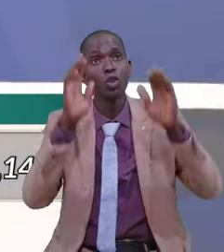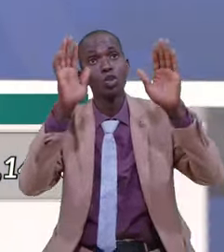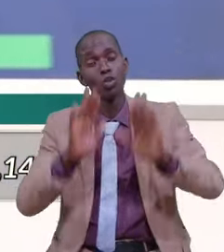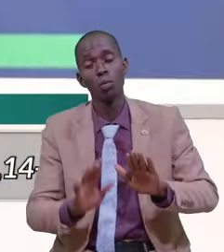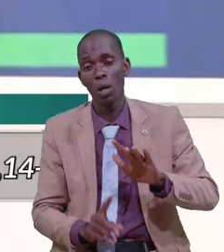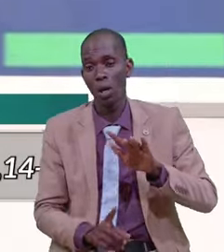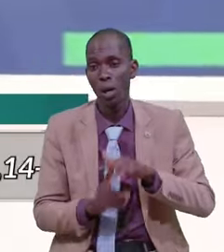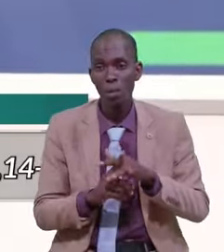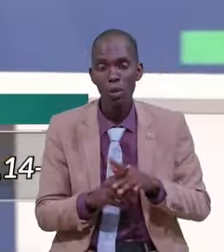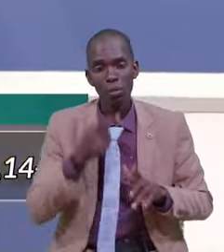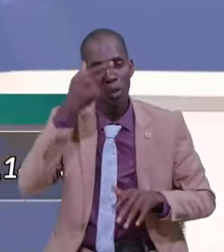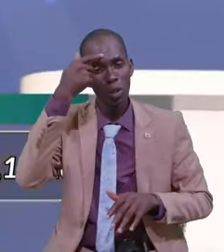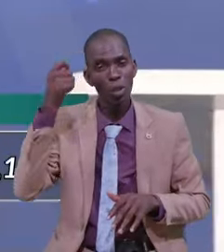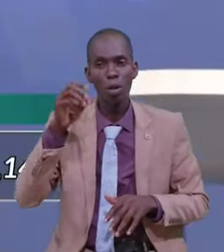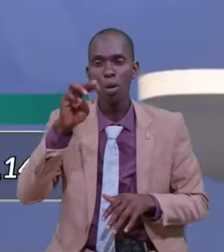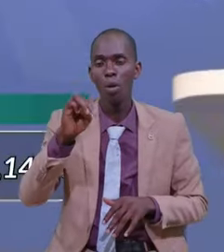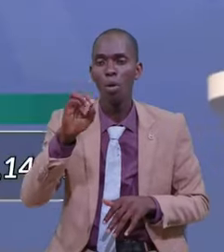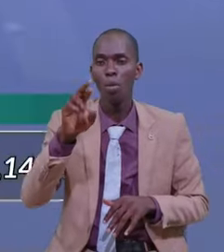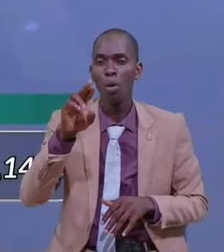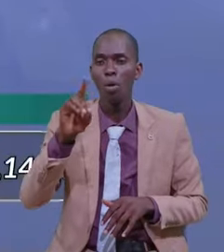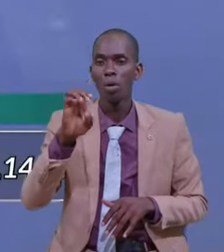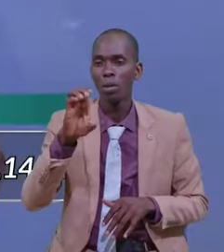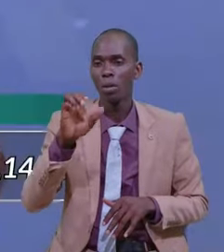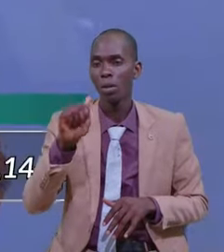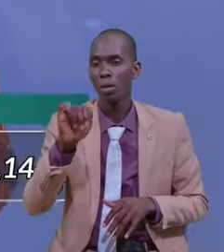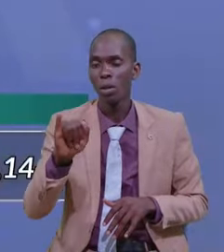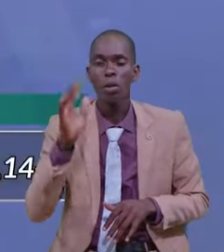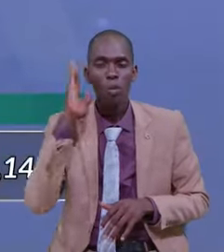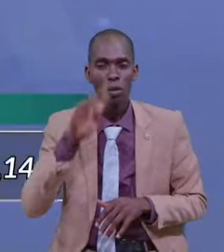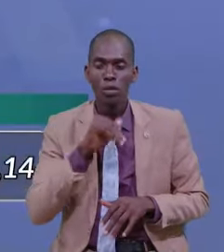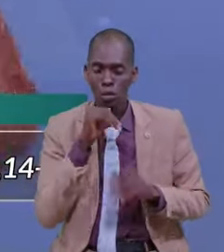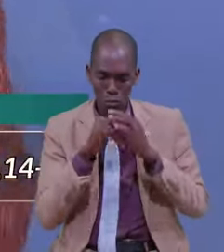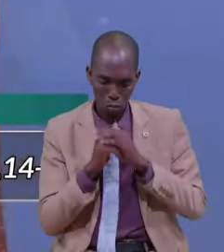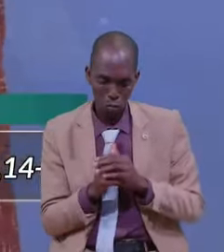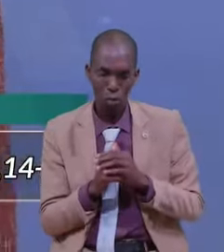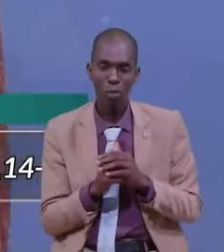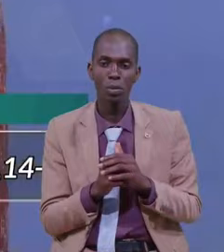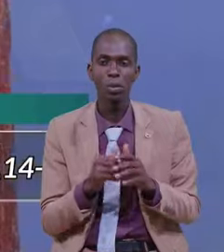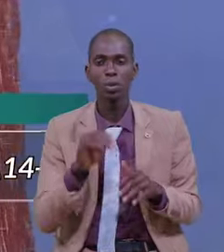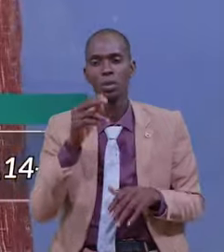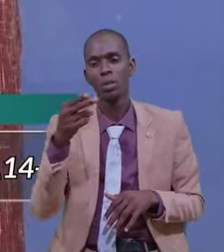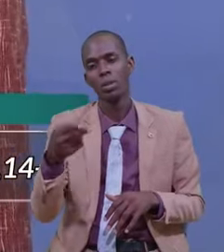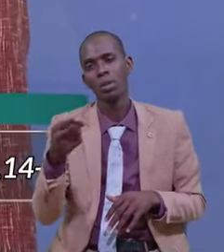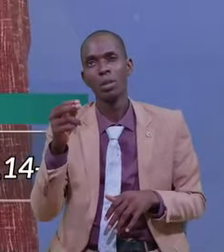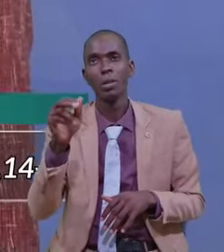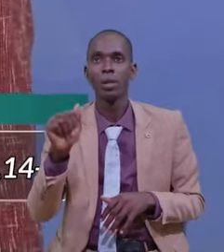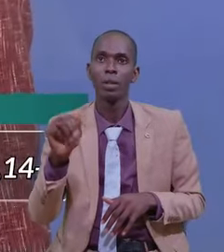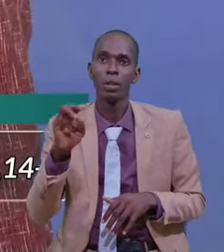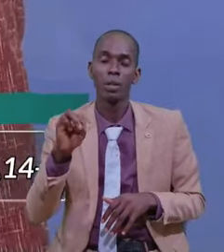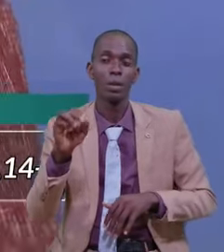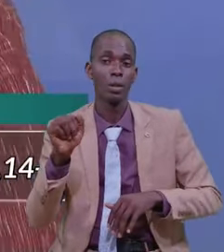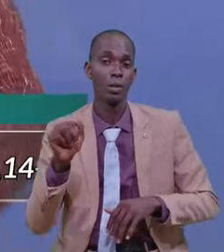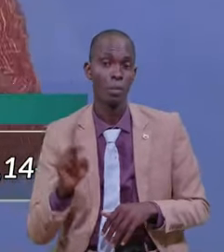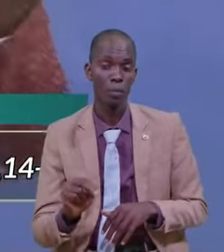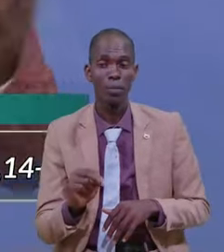because Mordecai will not bow to Haman. And the plan was very